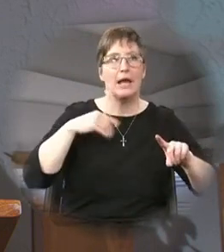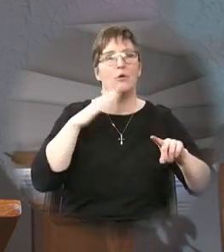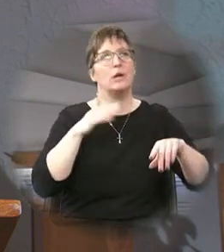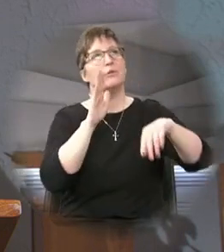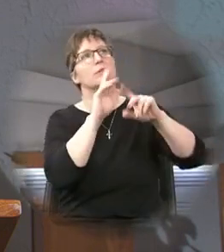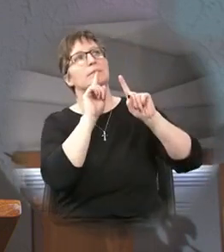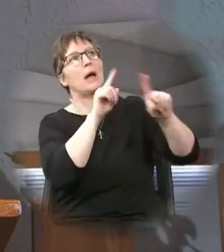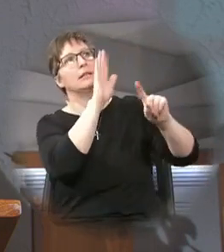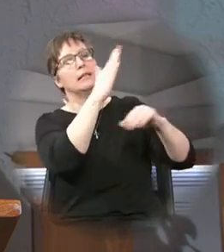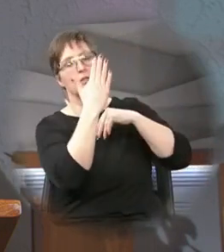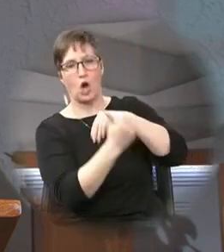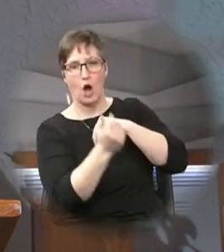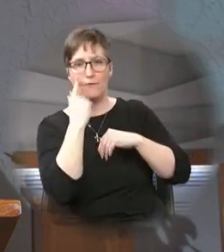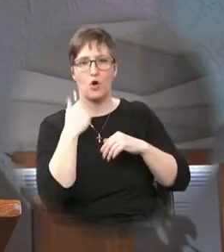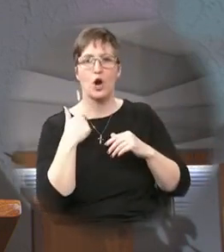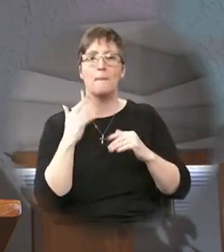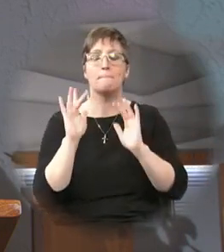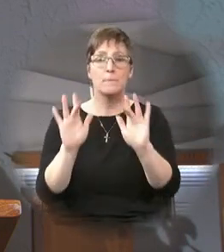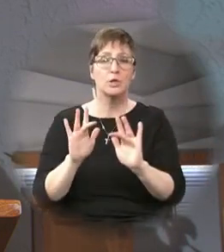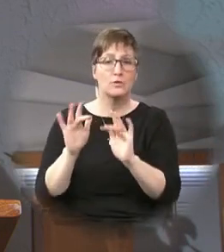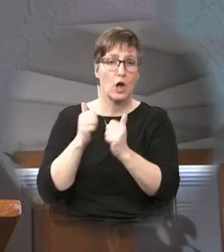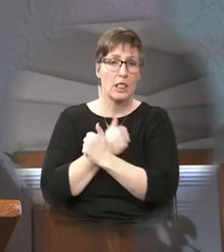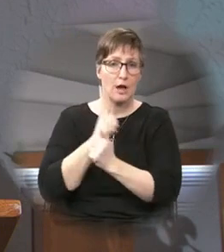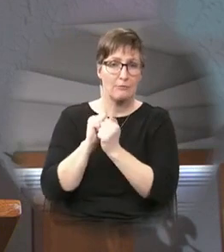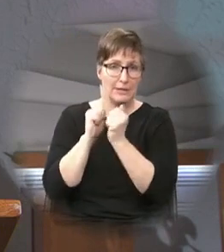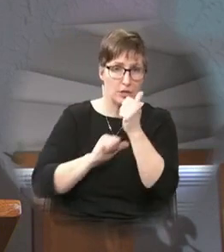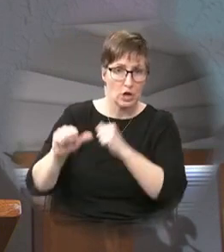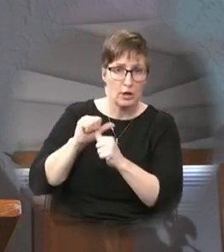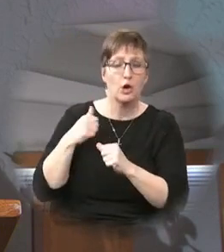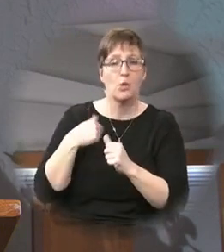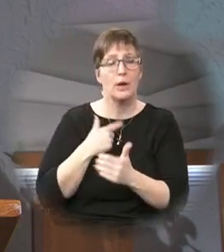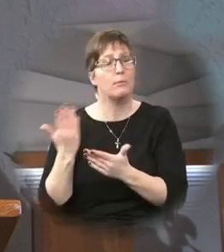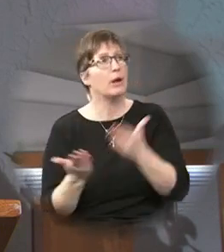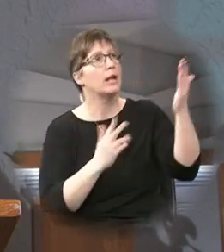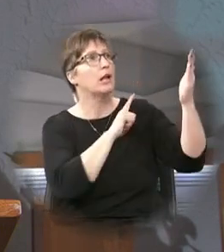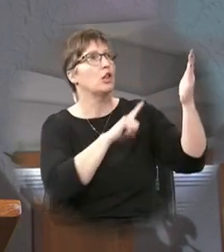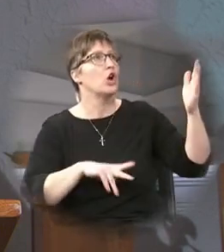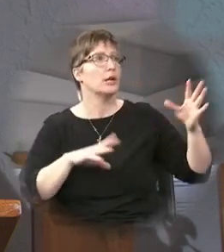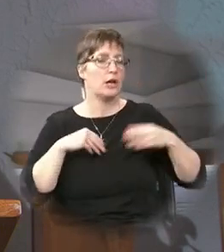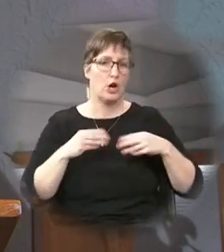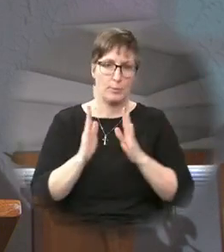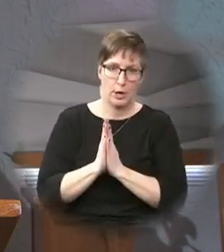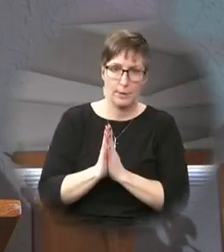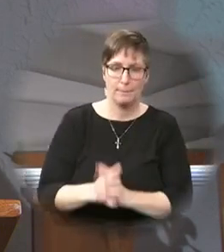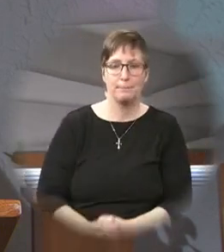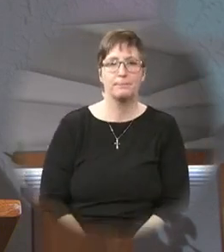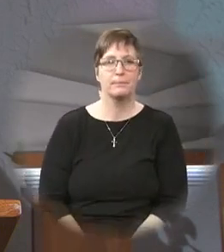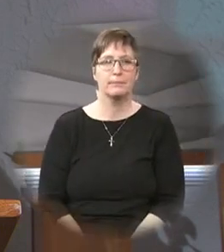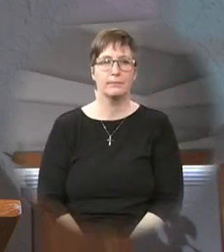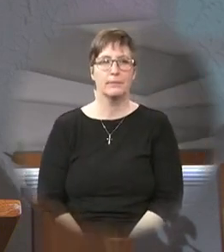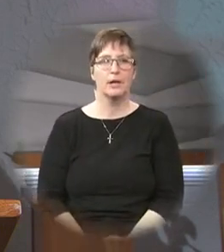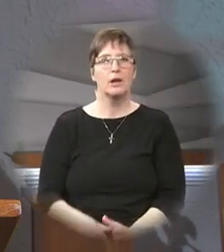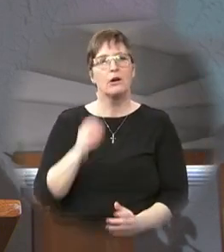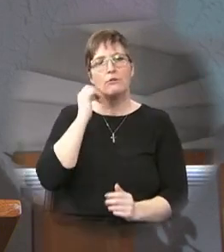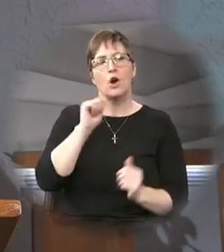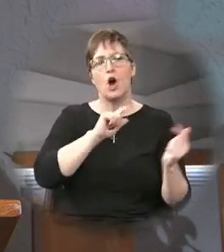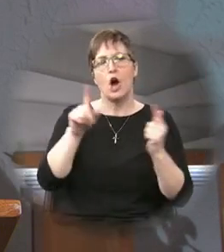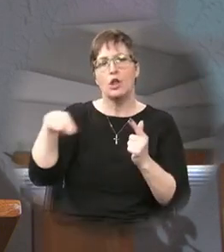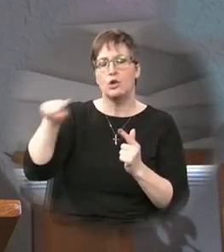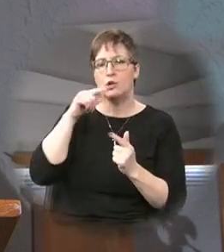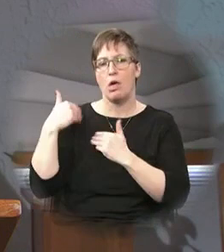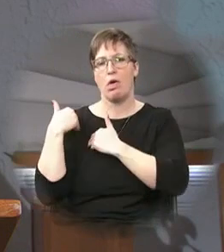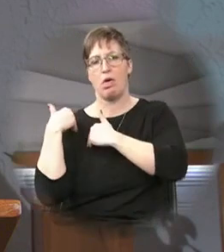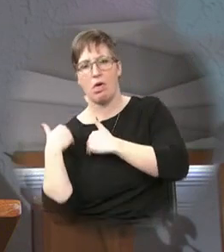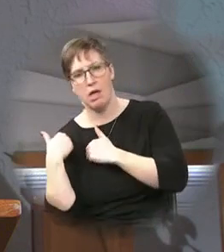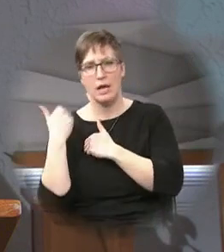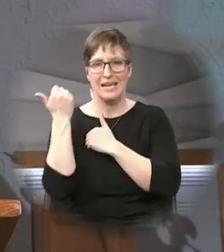call to share his merciful love with each other. We pray to the Lord. Lord, hear our prayer. For all who are burdened with